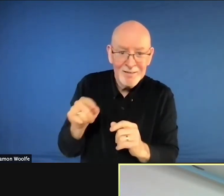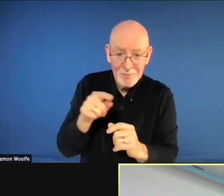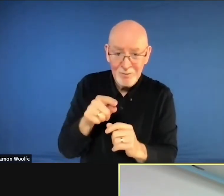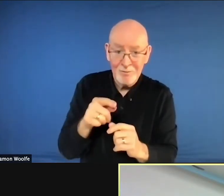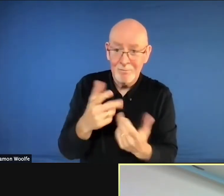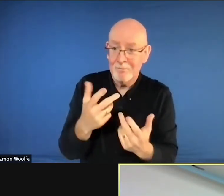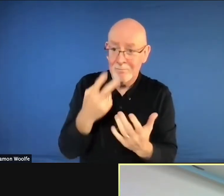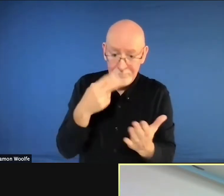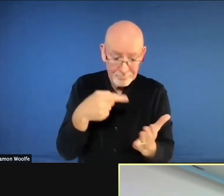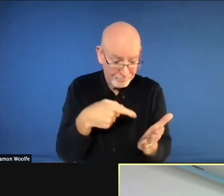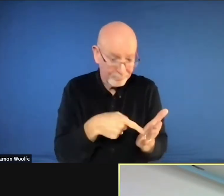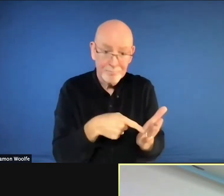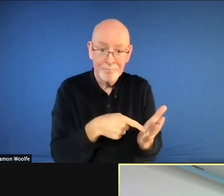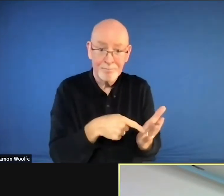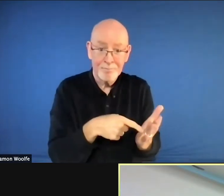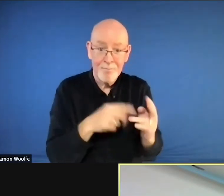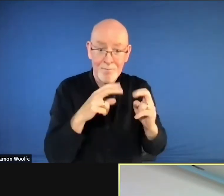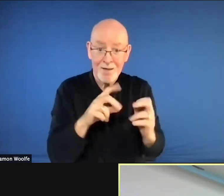book. So